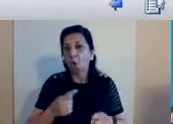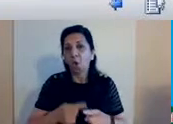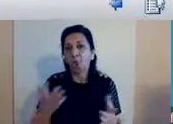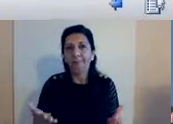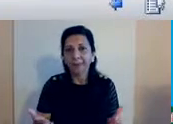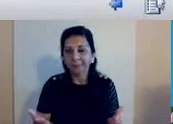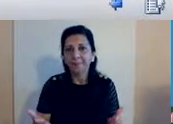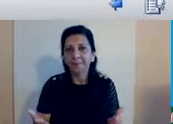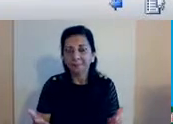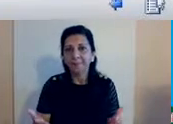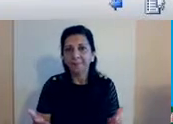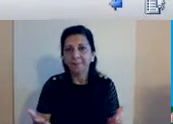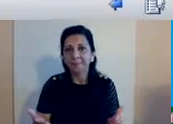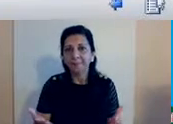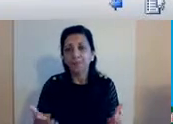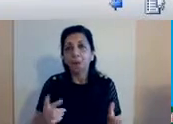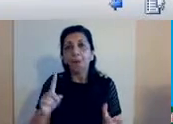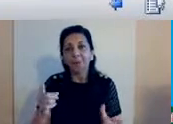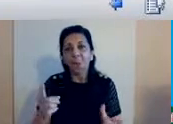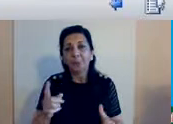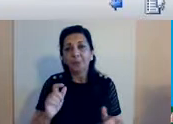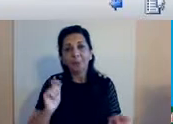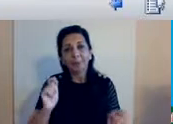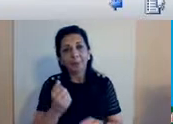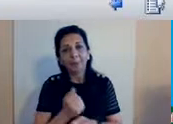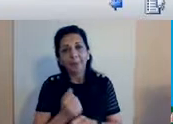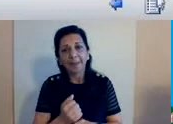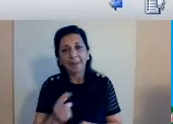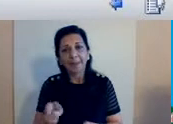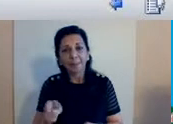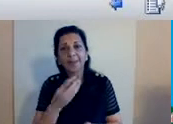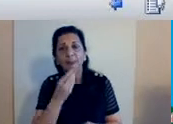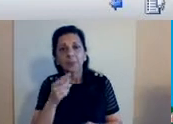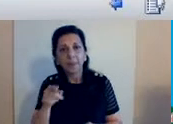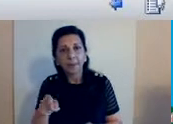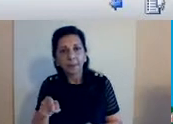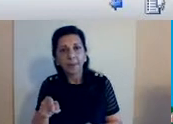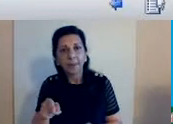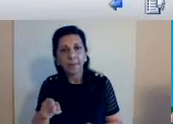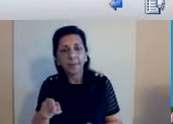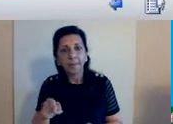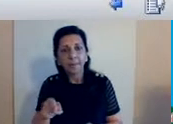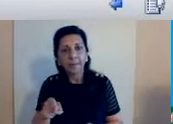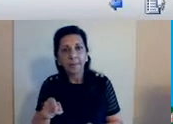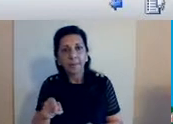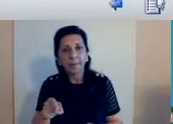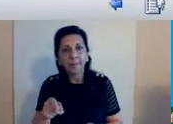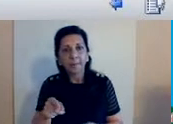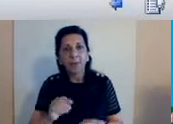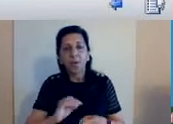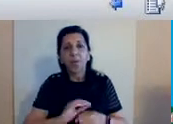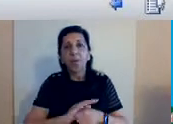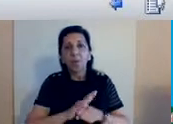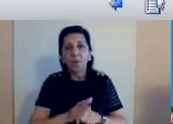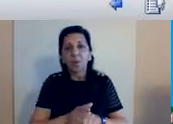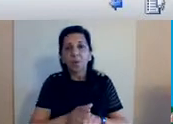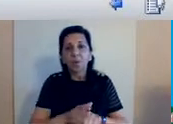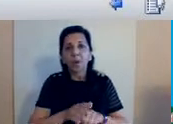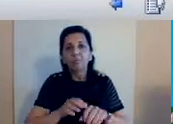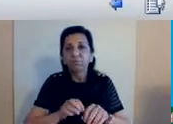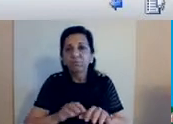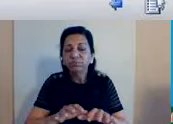basis they are temporary. In many places, though, the virus made us accelerate and